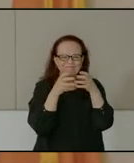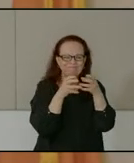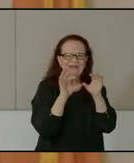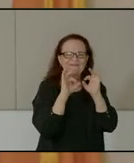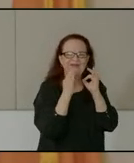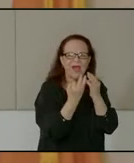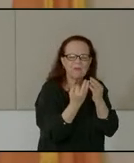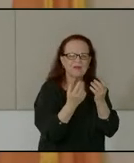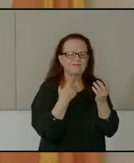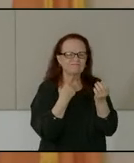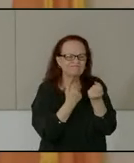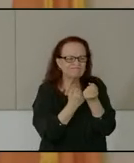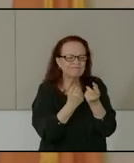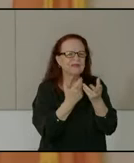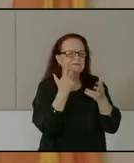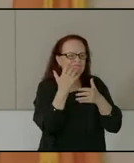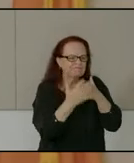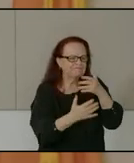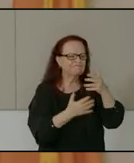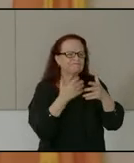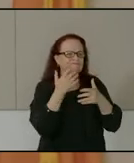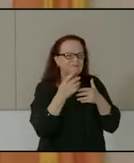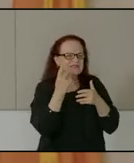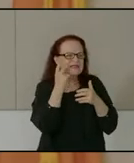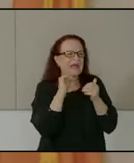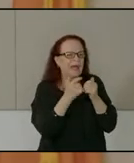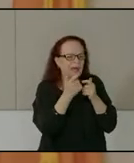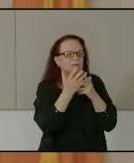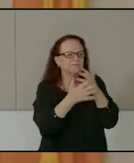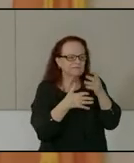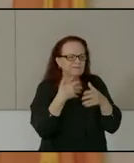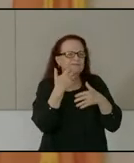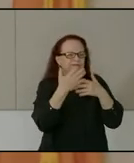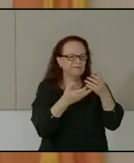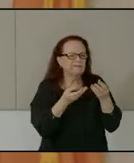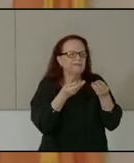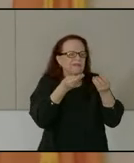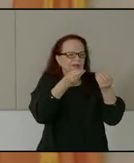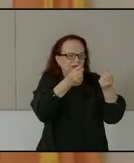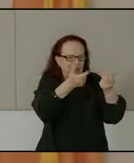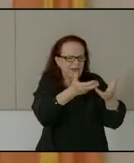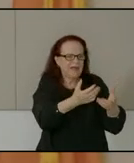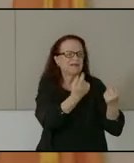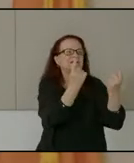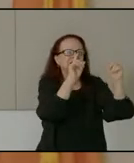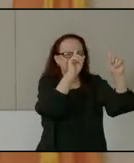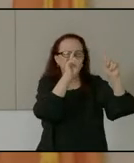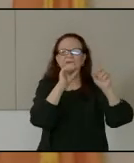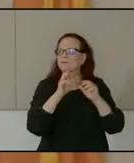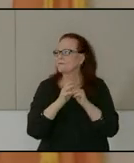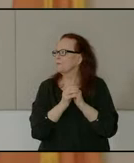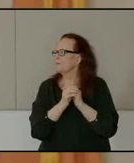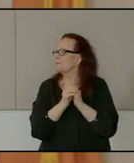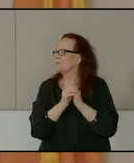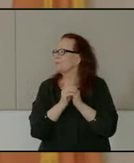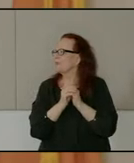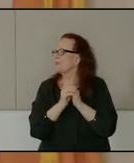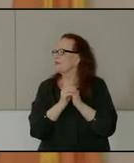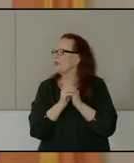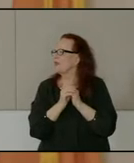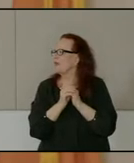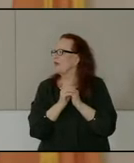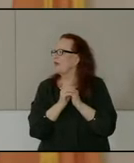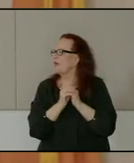I'm also happy to be very useful, and now I'm